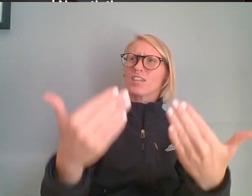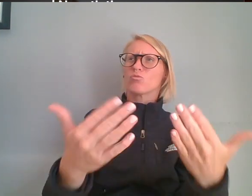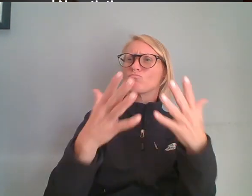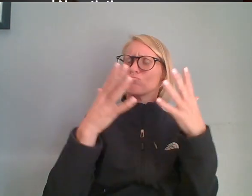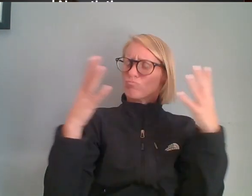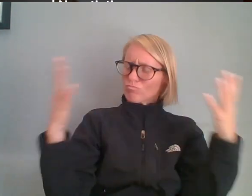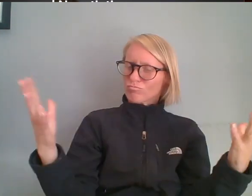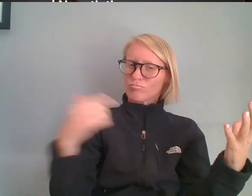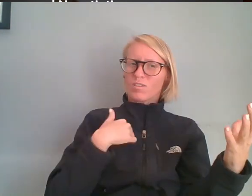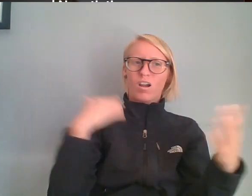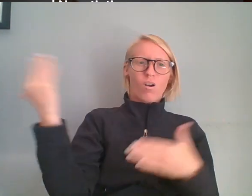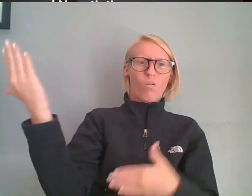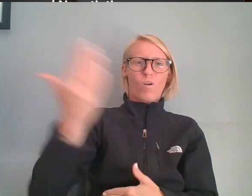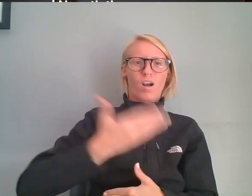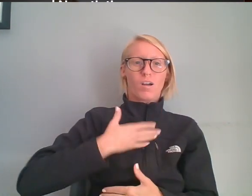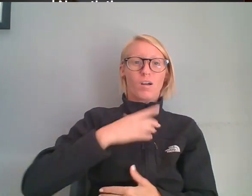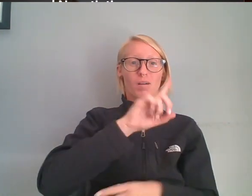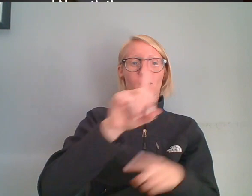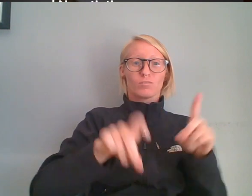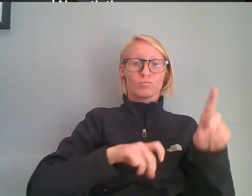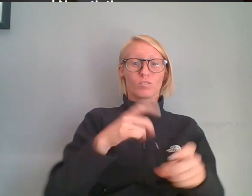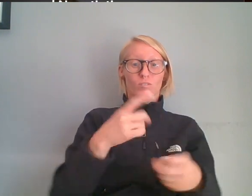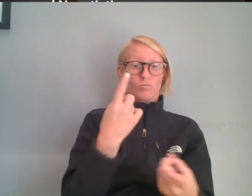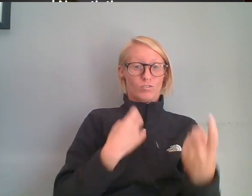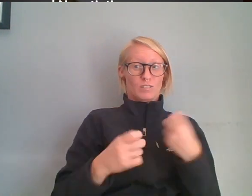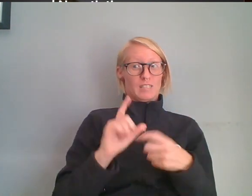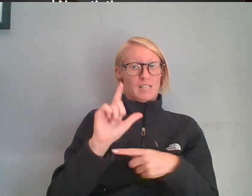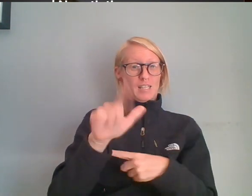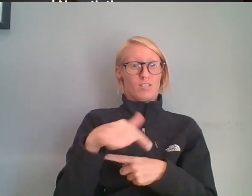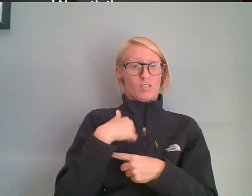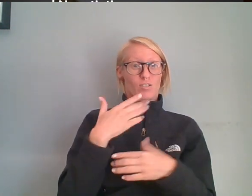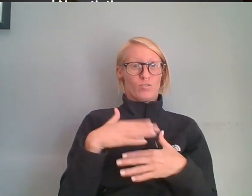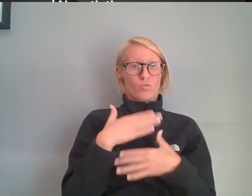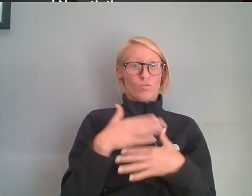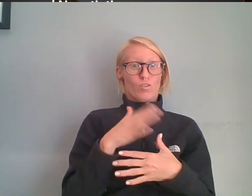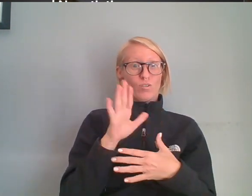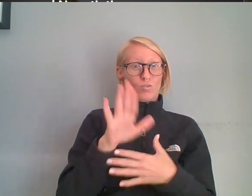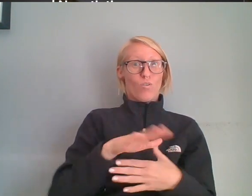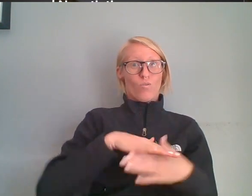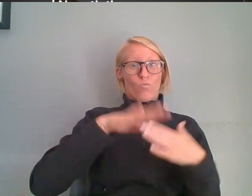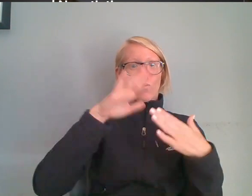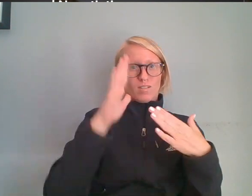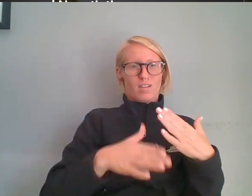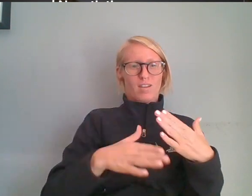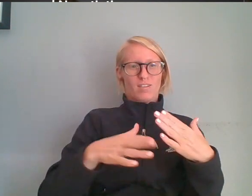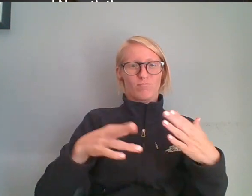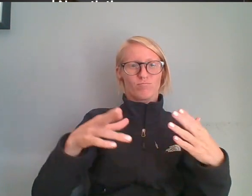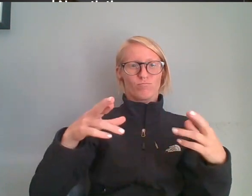I welcome you to ask questions later, and enjoy the rest of your reunion weekend. Thank you.